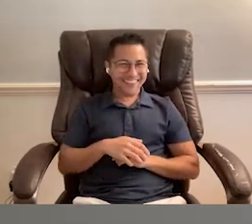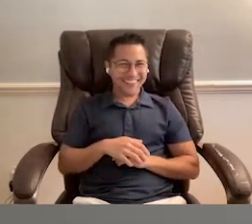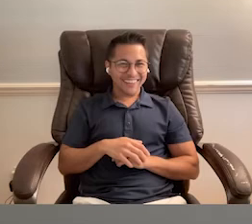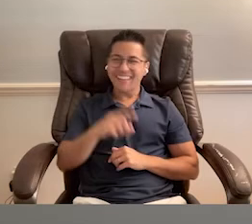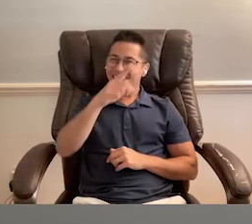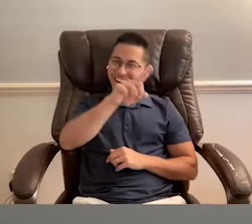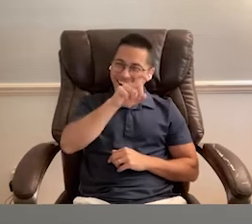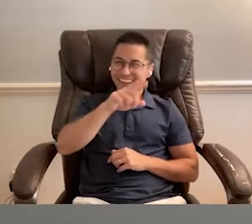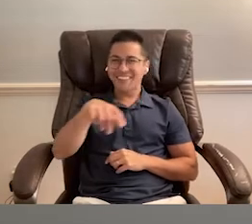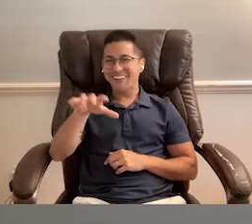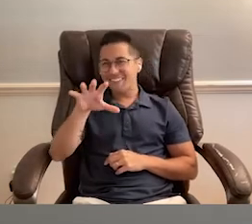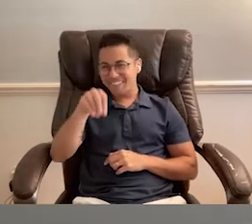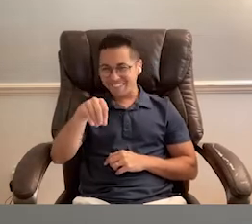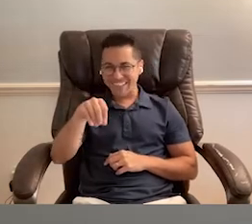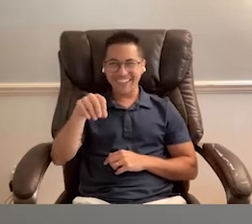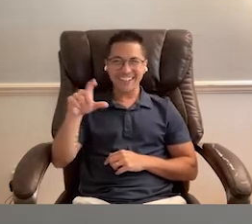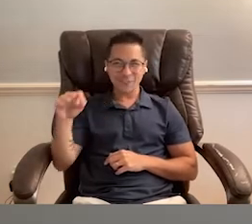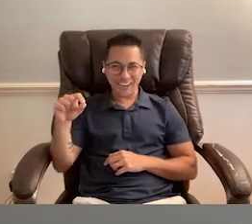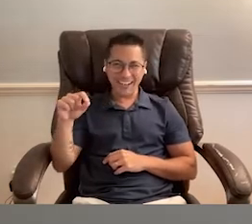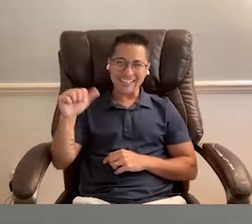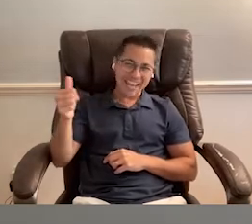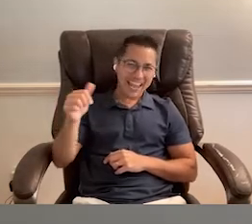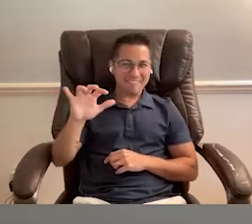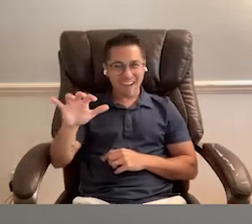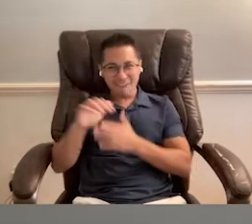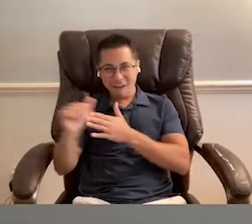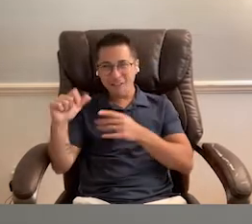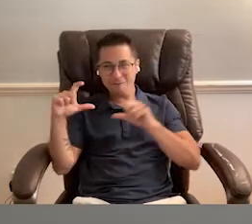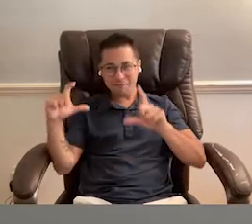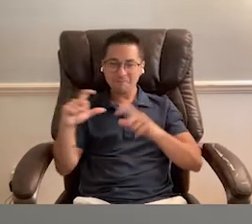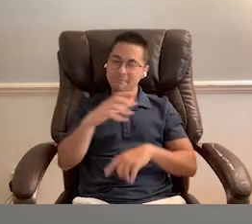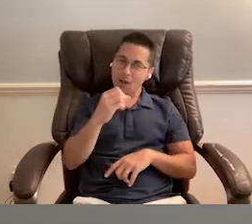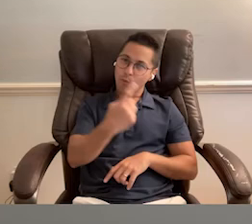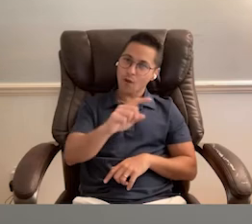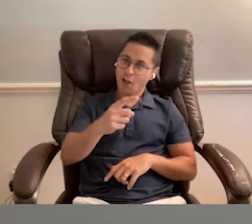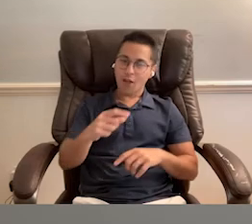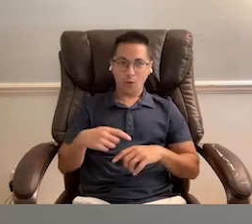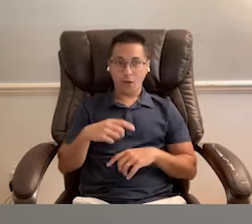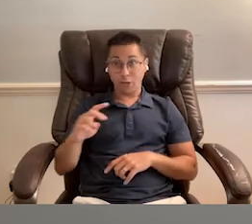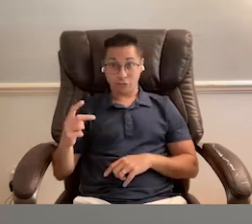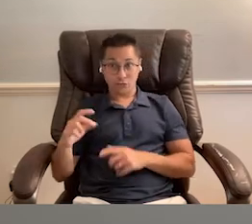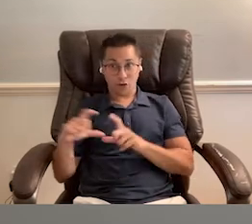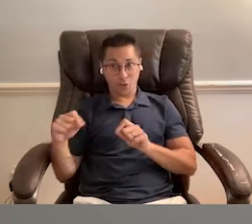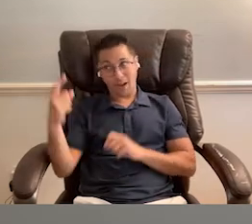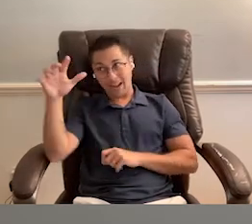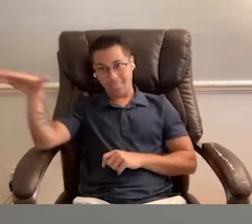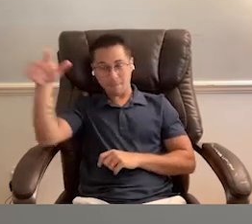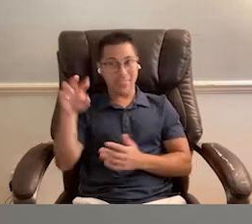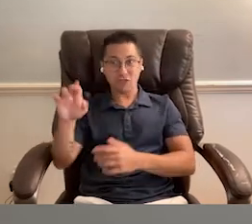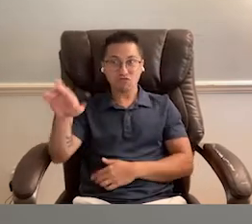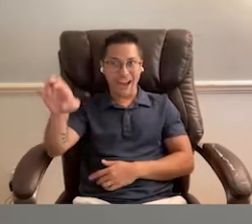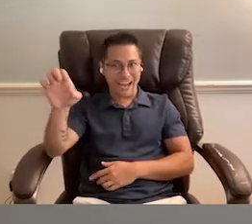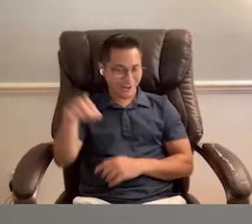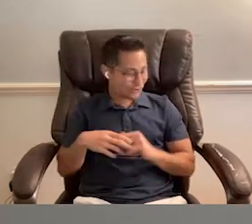Let's do 150, a 20, 10, a 5, right, and a 1. Well, there's a $2 one out there, but you rarely see those